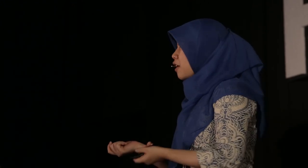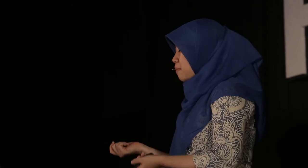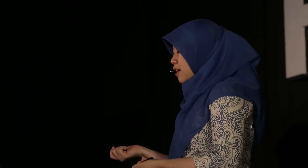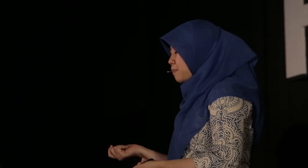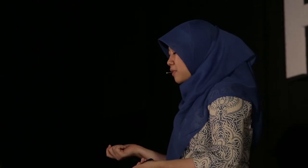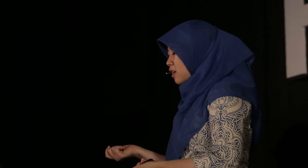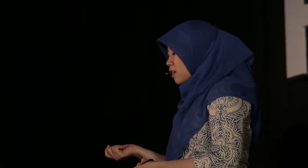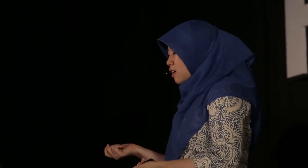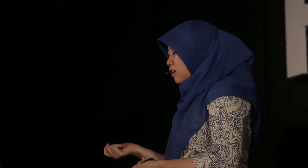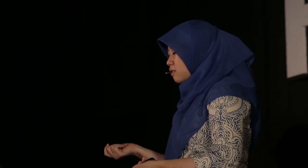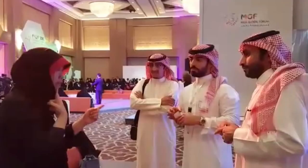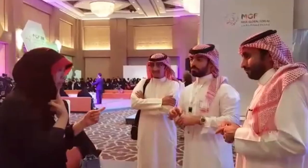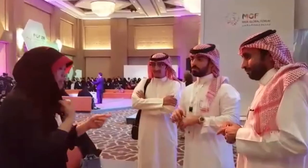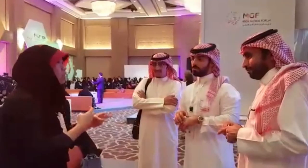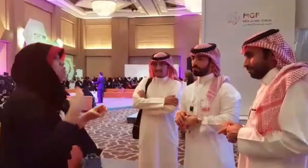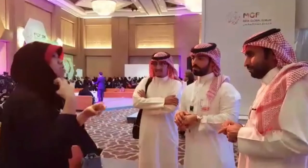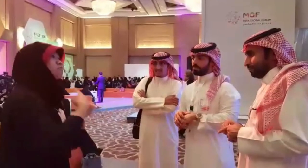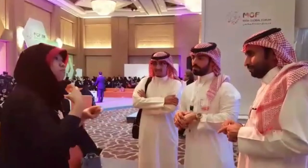Saudi Arabia.